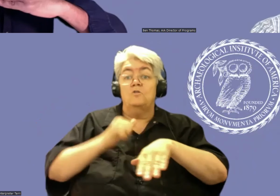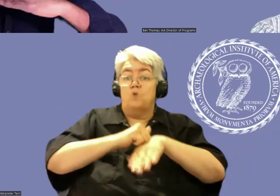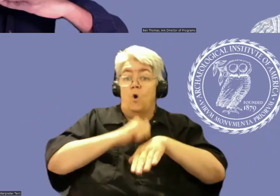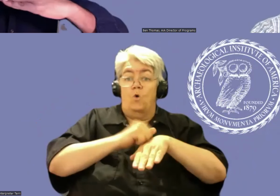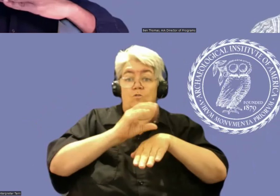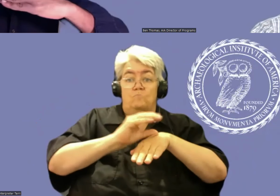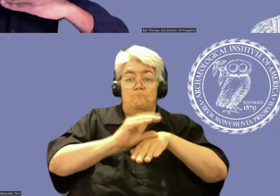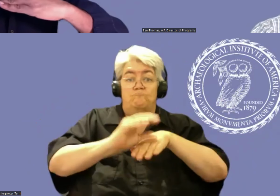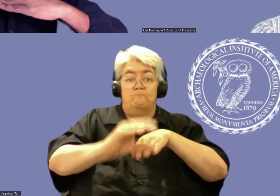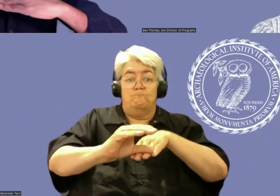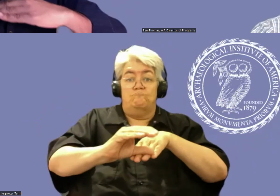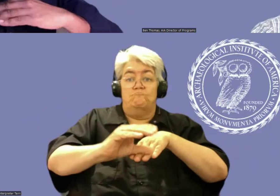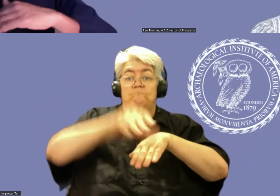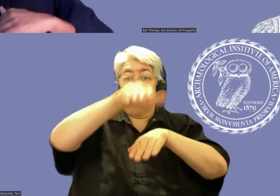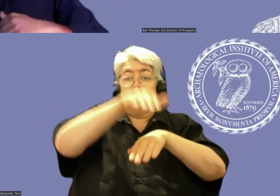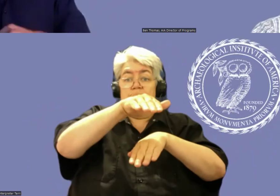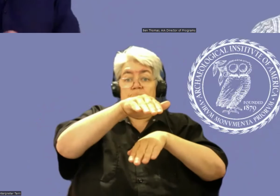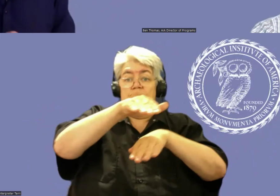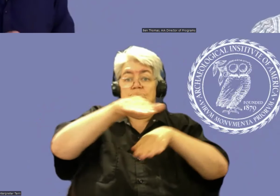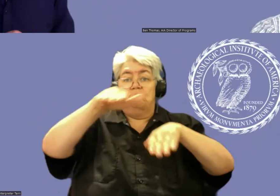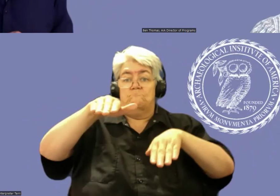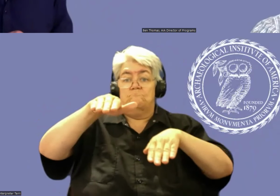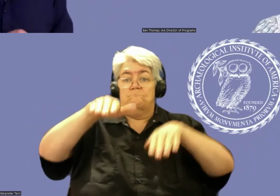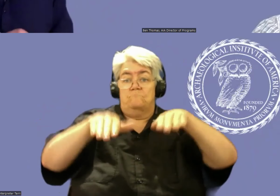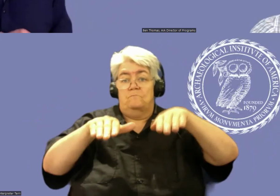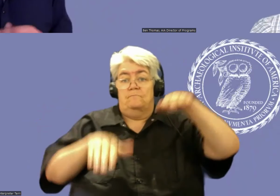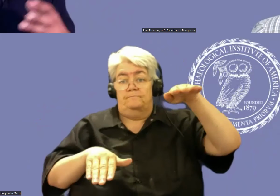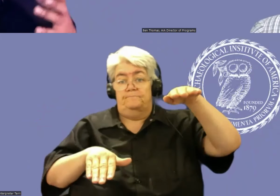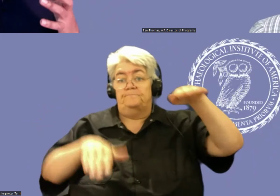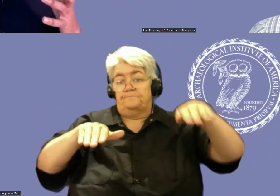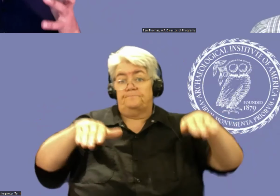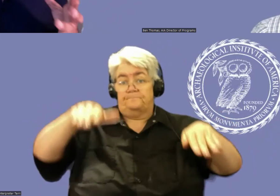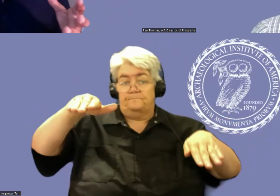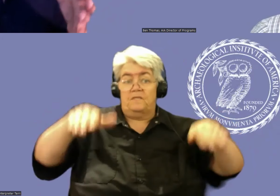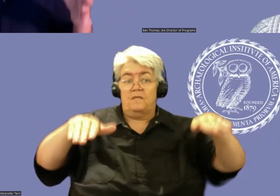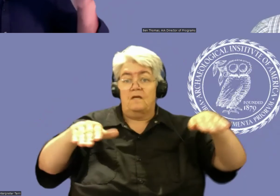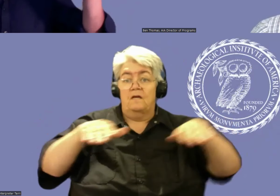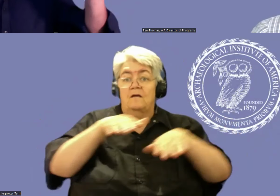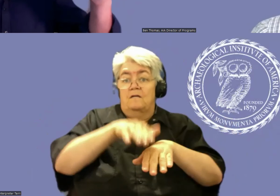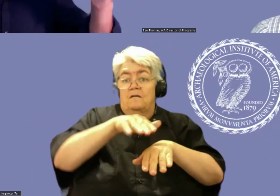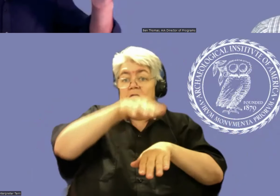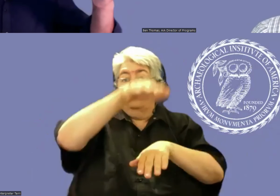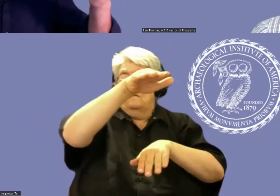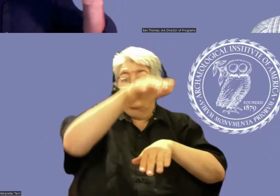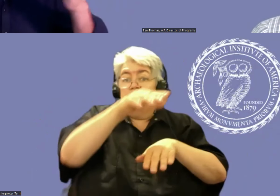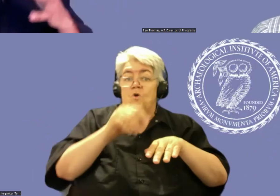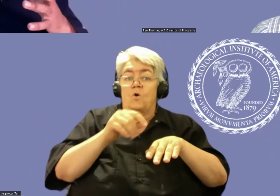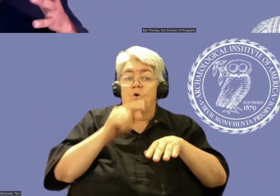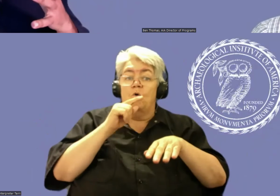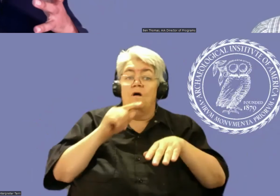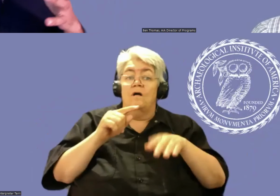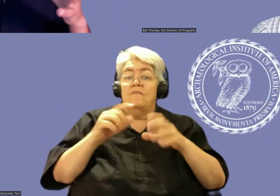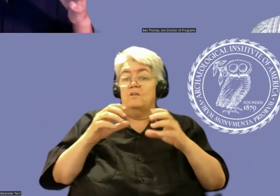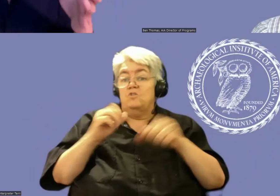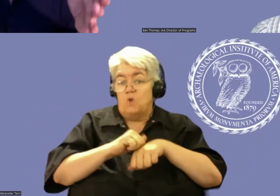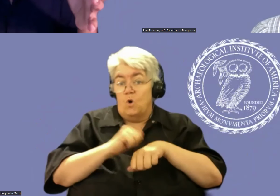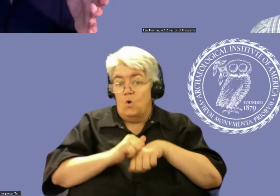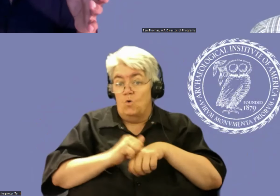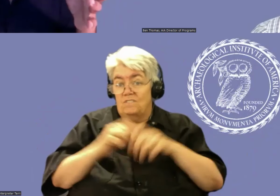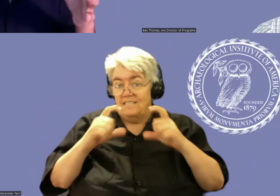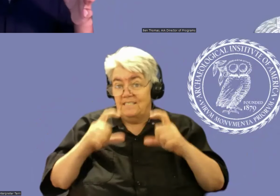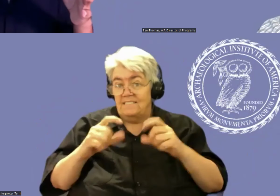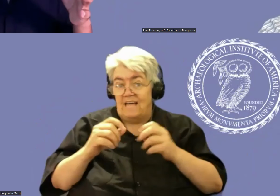Another is there. They're slightly off. There could be three or four levels of stone. Increasingly, the stones grew in size. Increasingly, there were